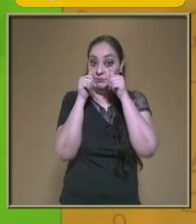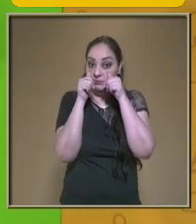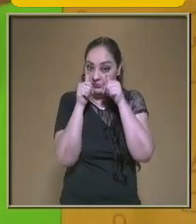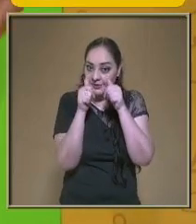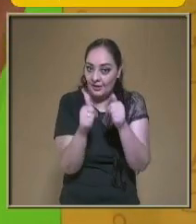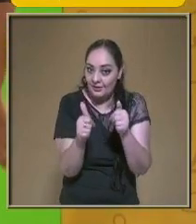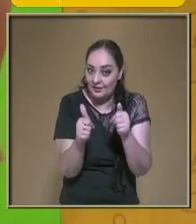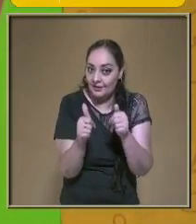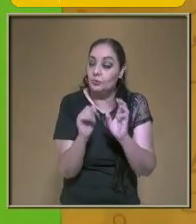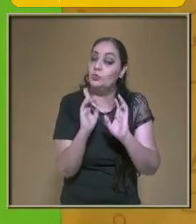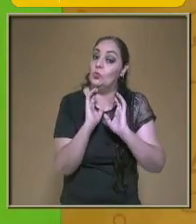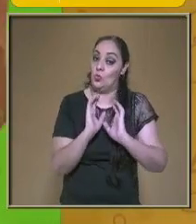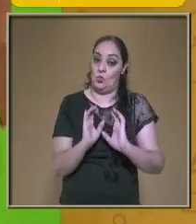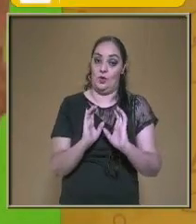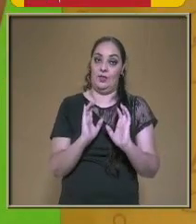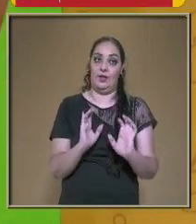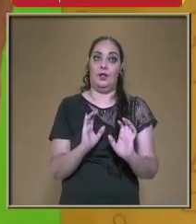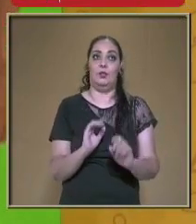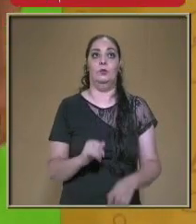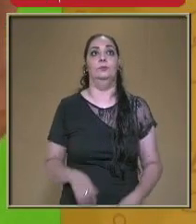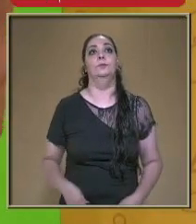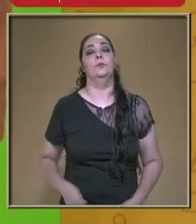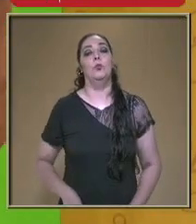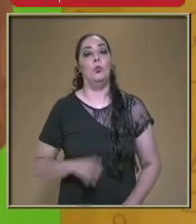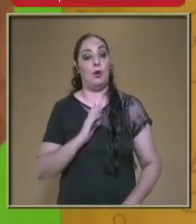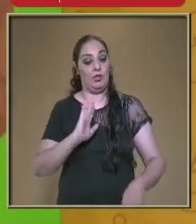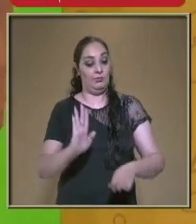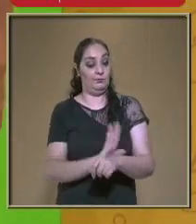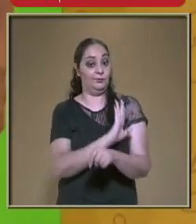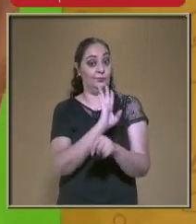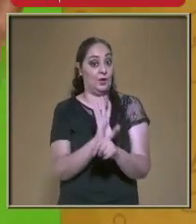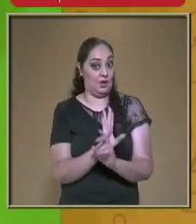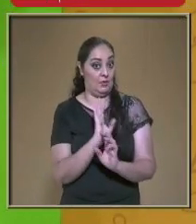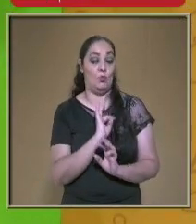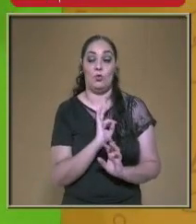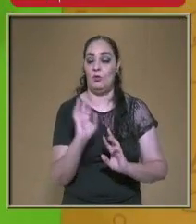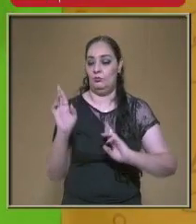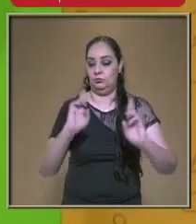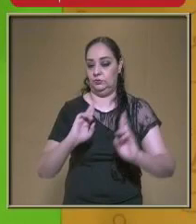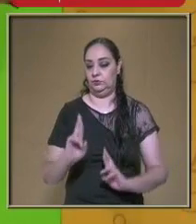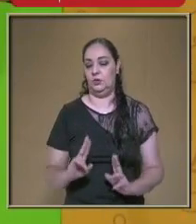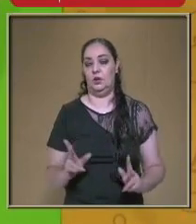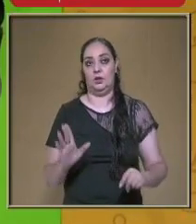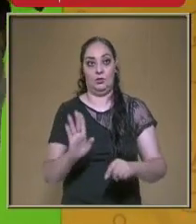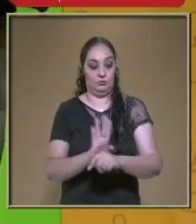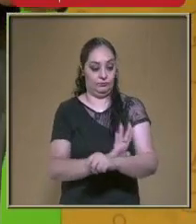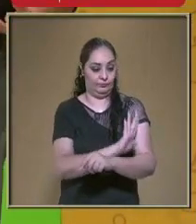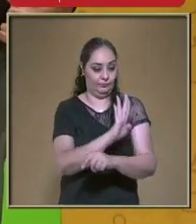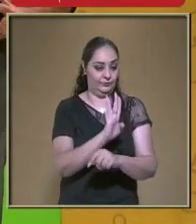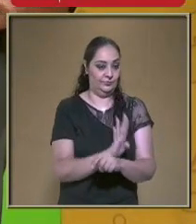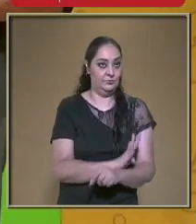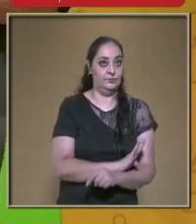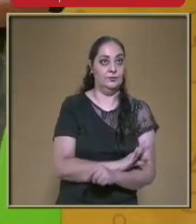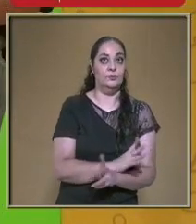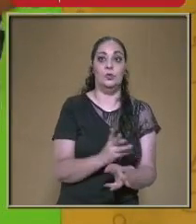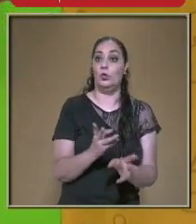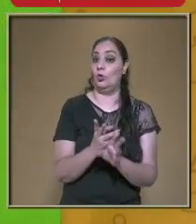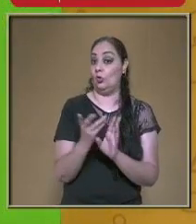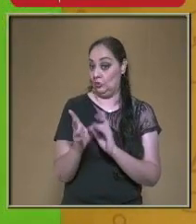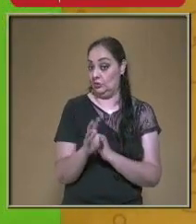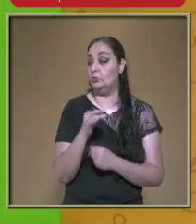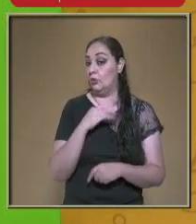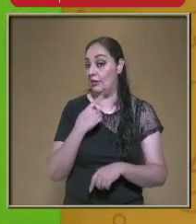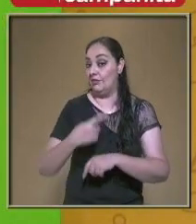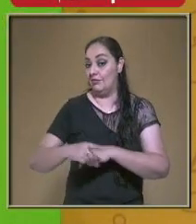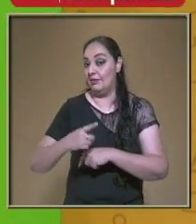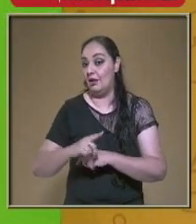prevent, okay? Electrical hazard, okay? Electrical, like electrical material, okay? So